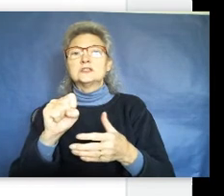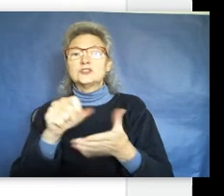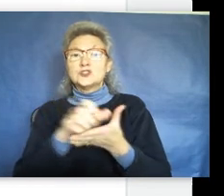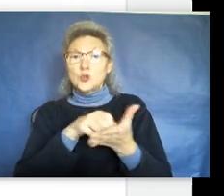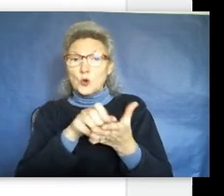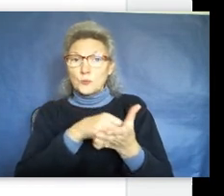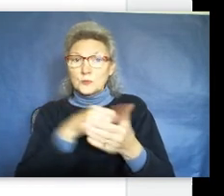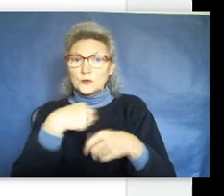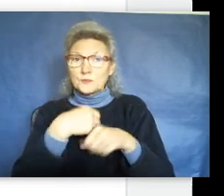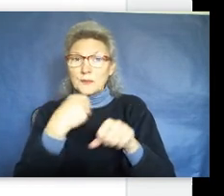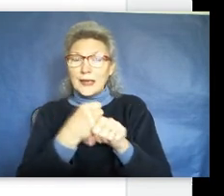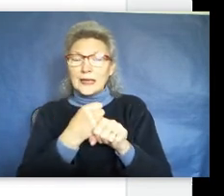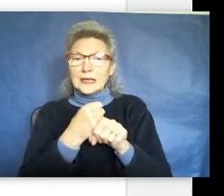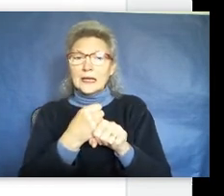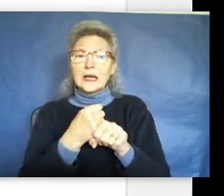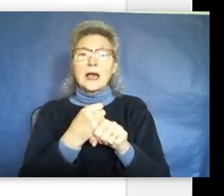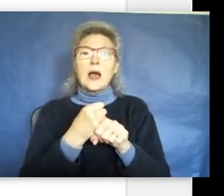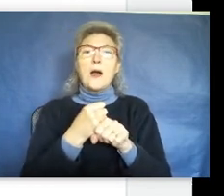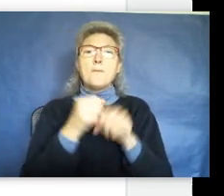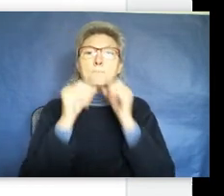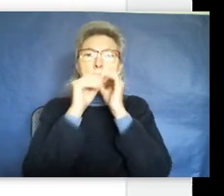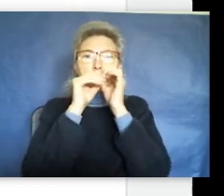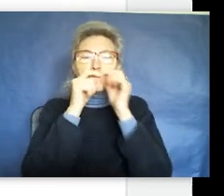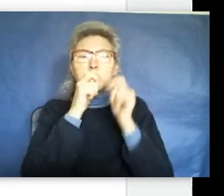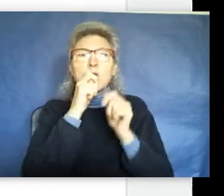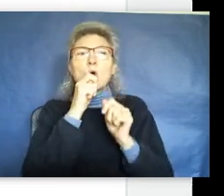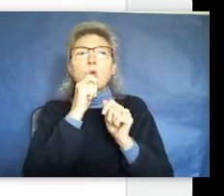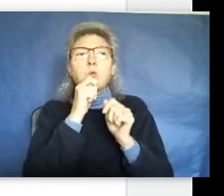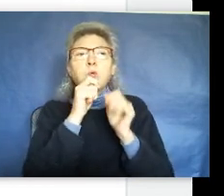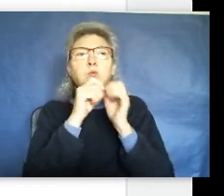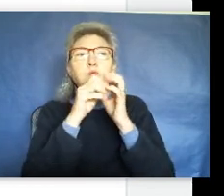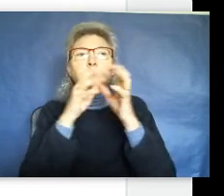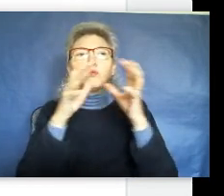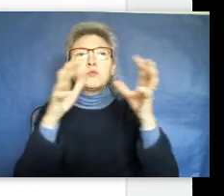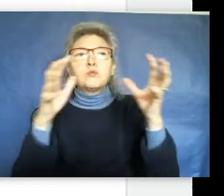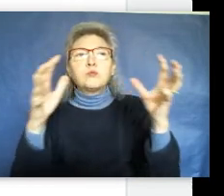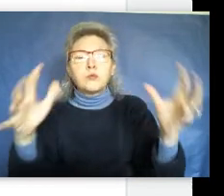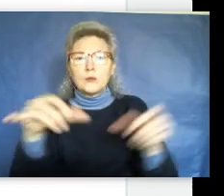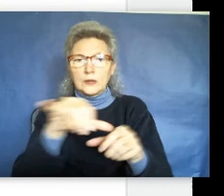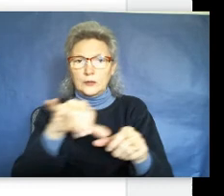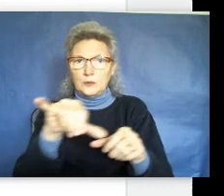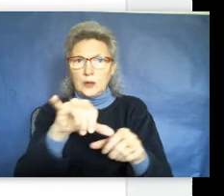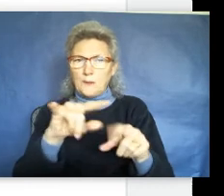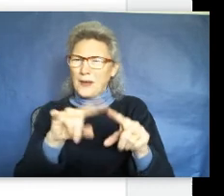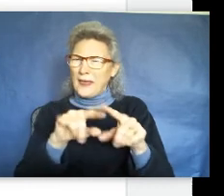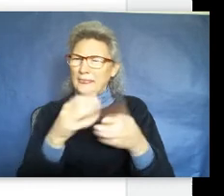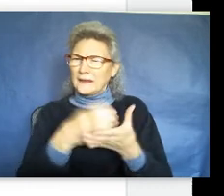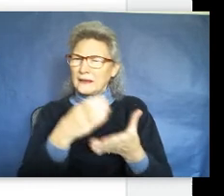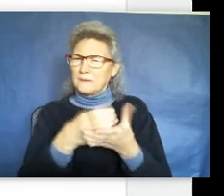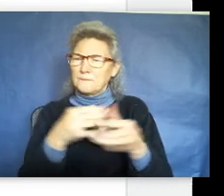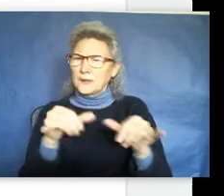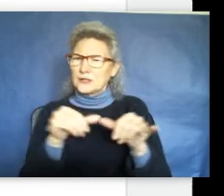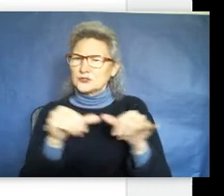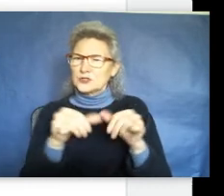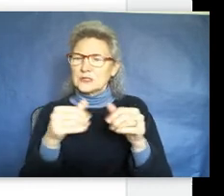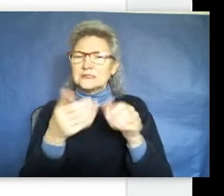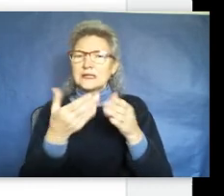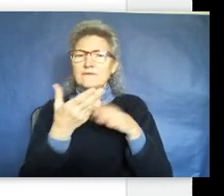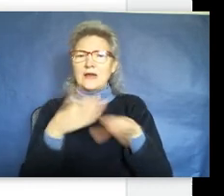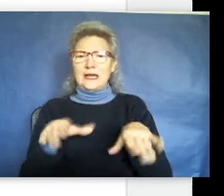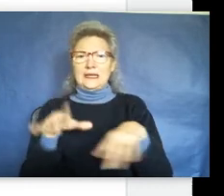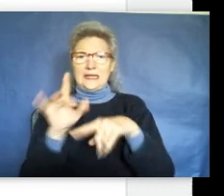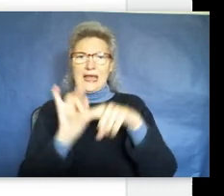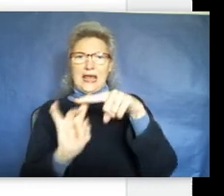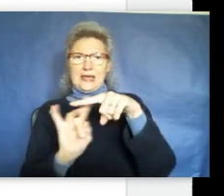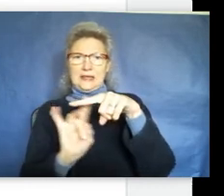That's what she needs. But her measuring cup is broken into eighths. So you can almost say that this over here on the right,